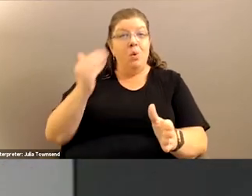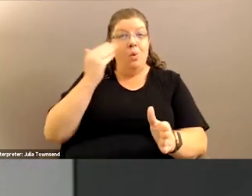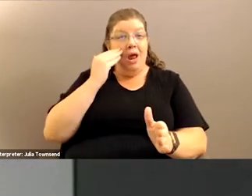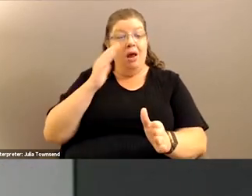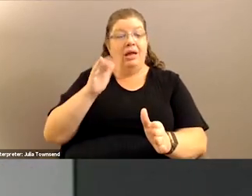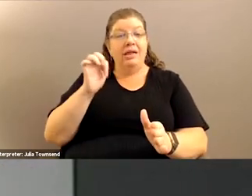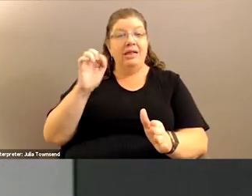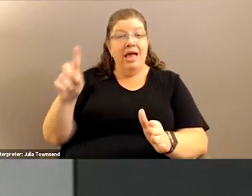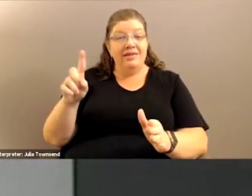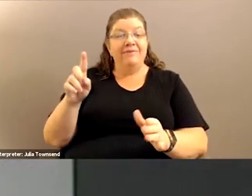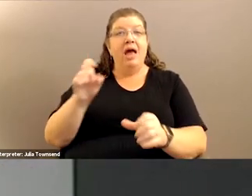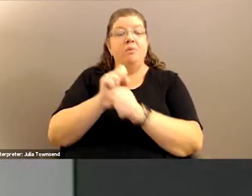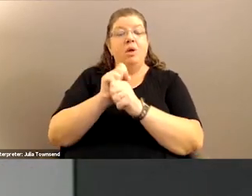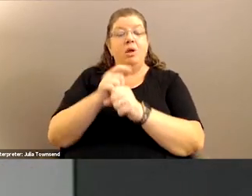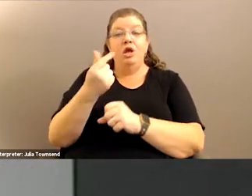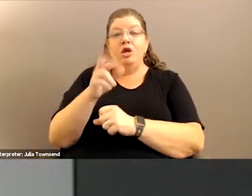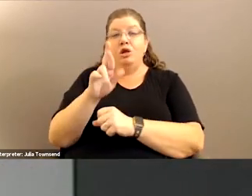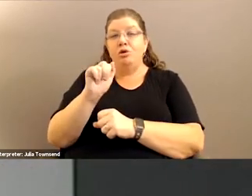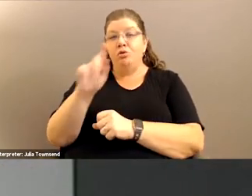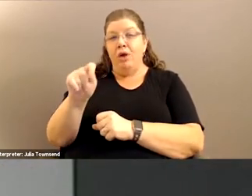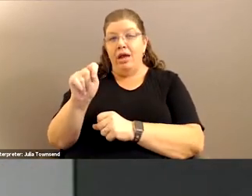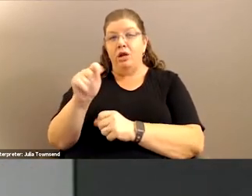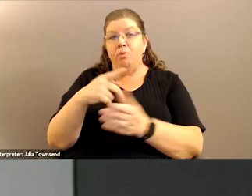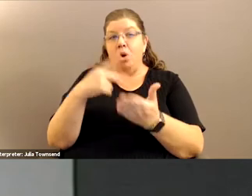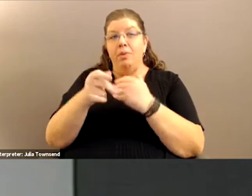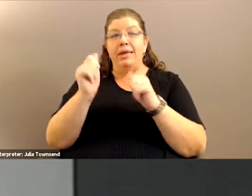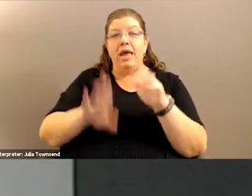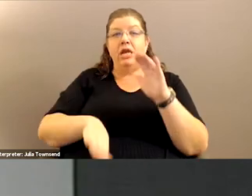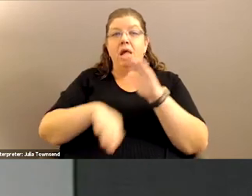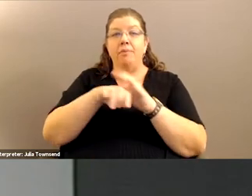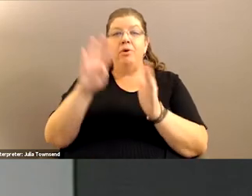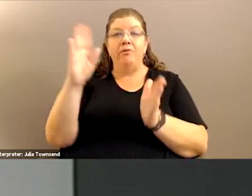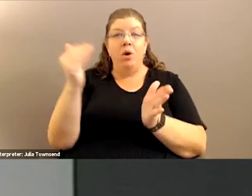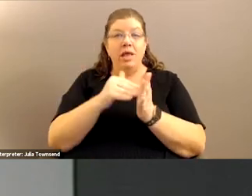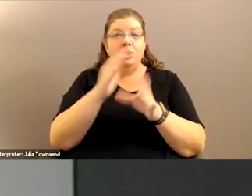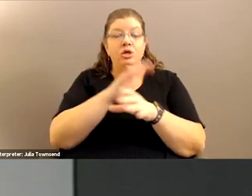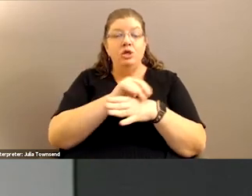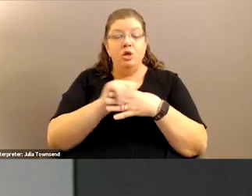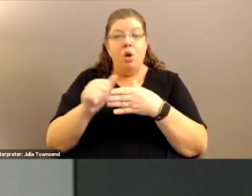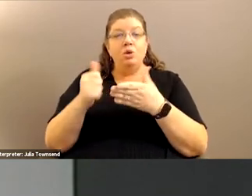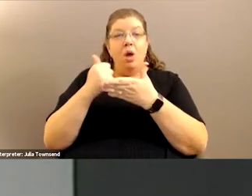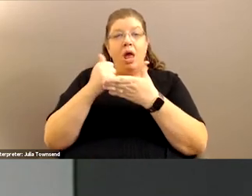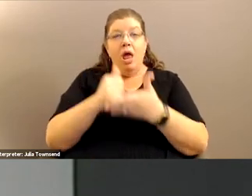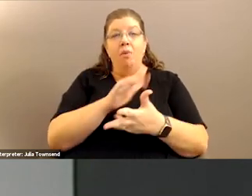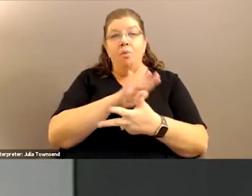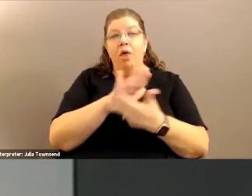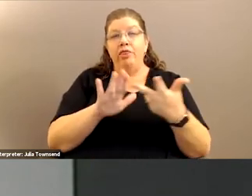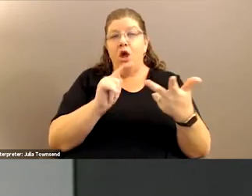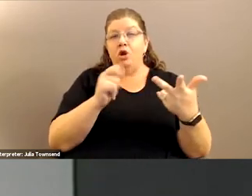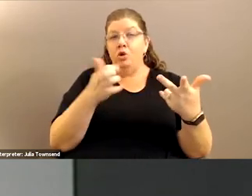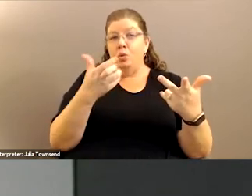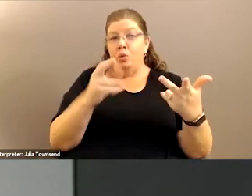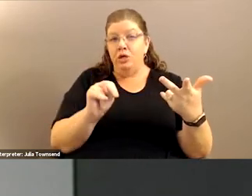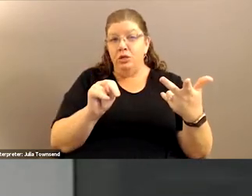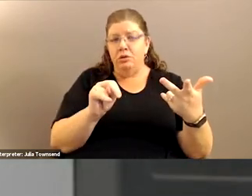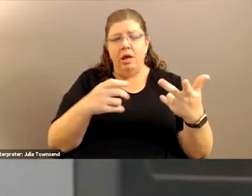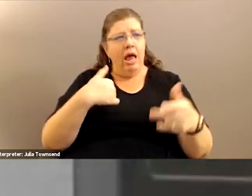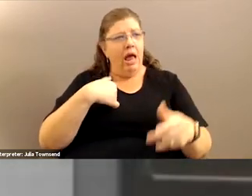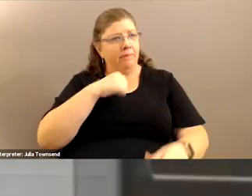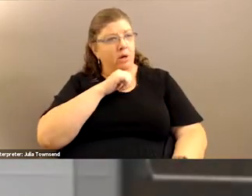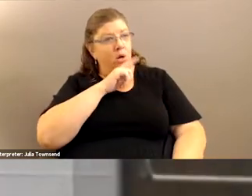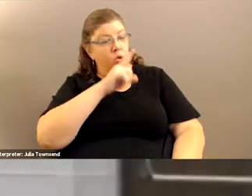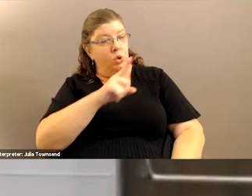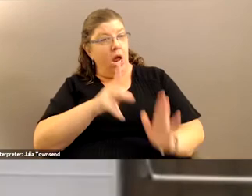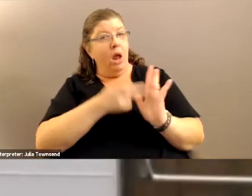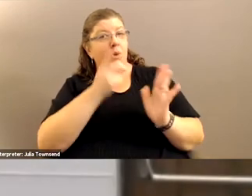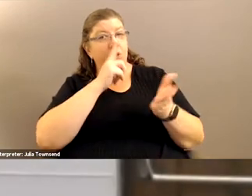employee grant program that they can get up to four thousand dollars a year to help with their tuition i am not sure but we will double